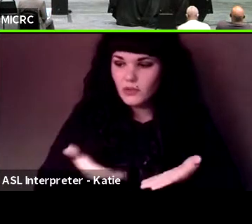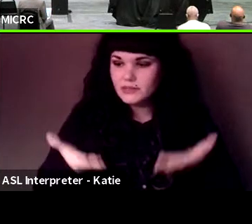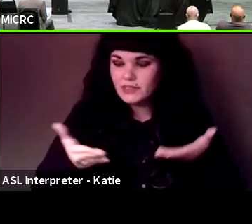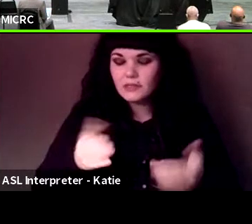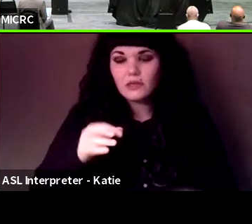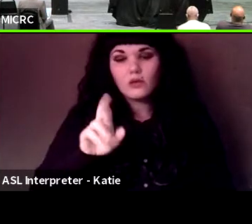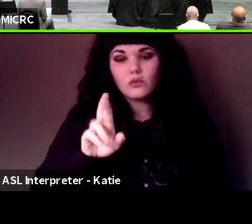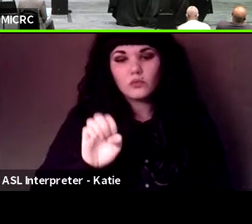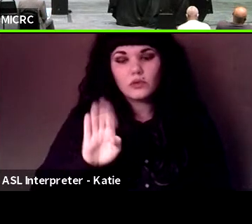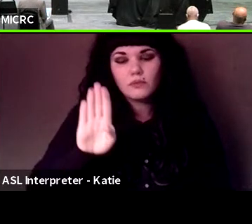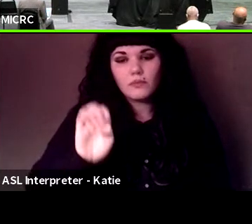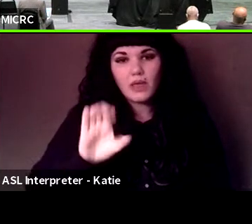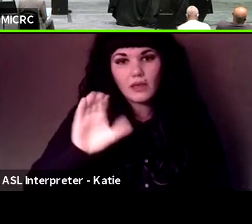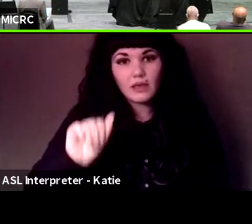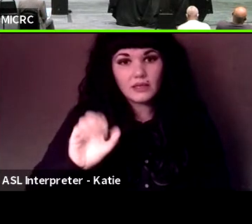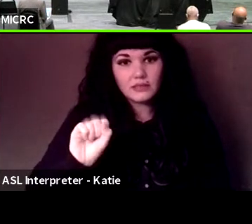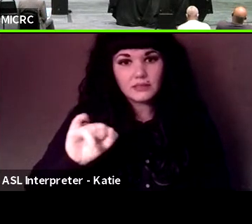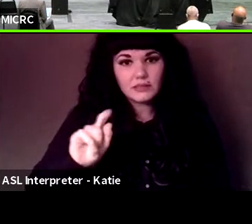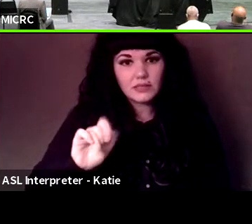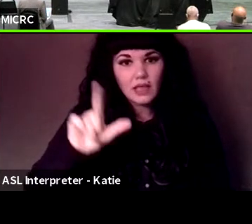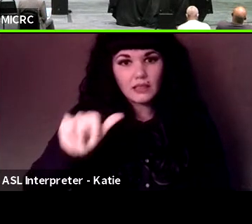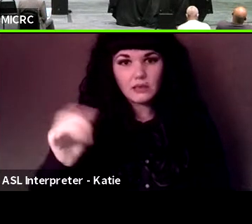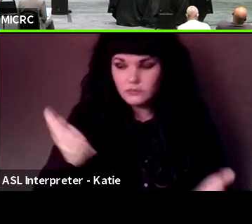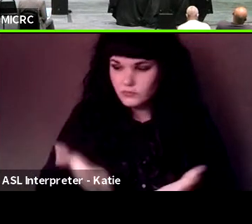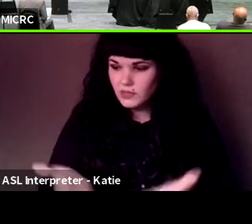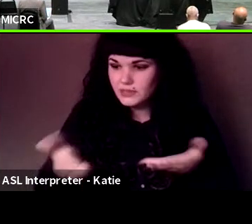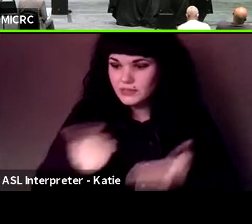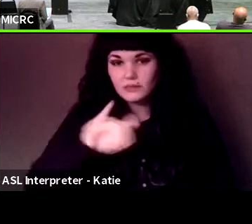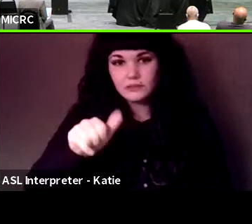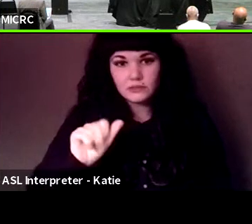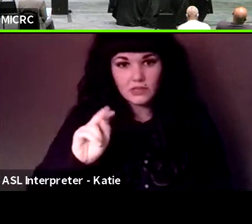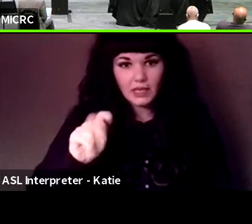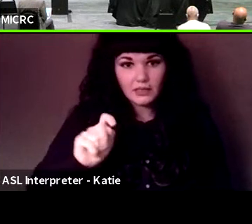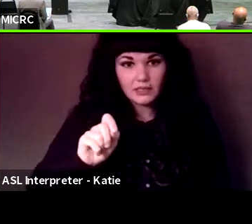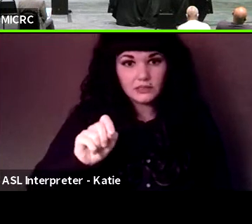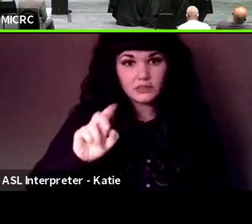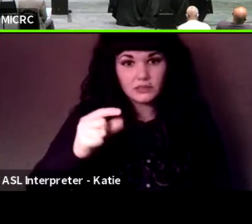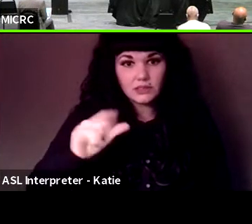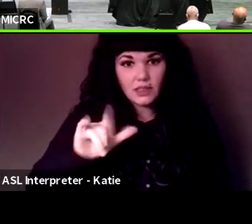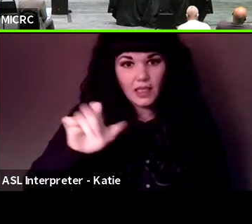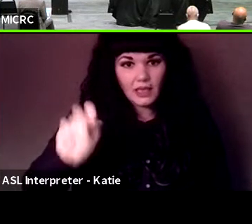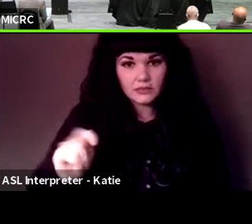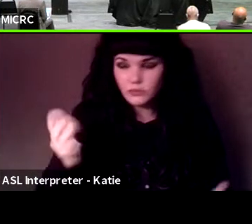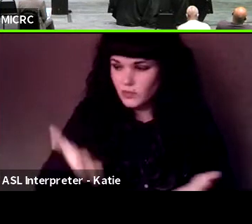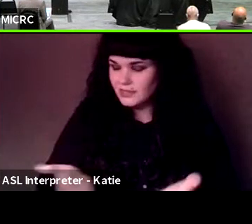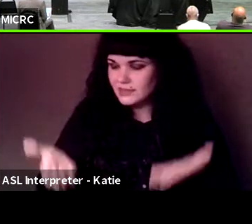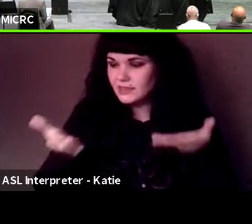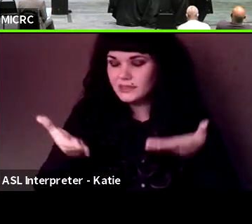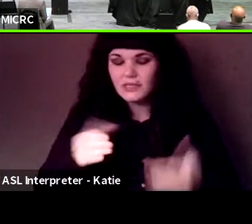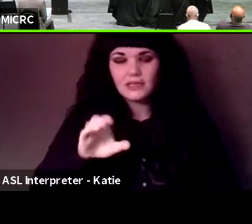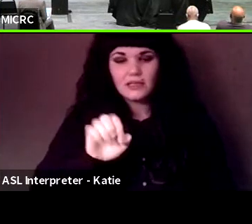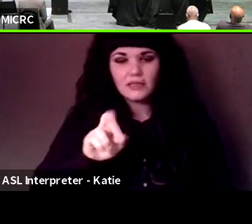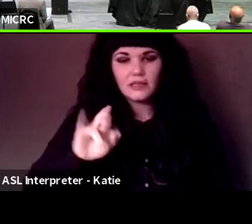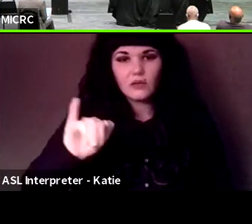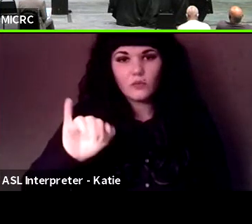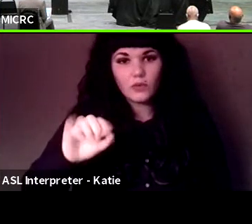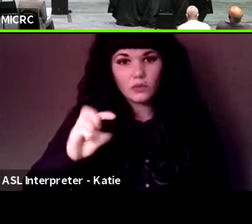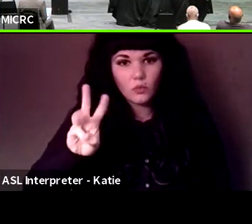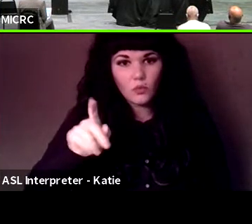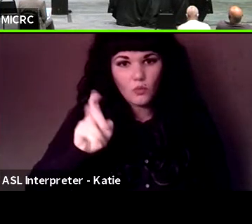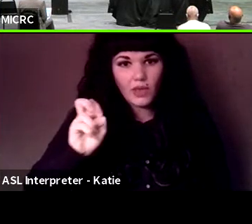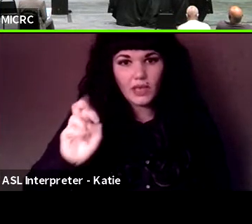Present. Janice Follett. Present. Aaron Wagner. Richard Weiss.